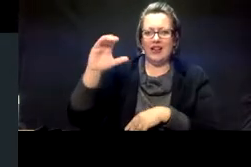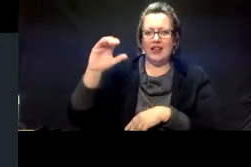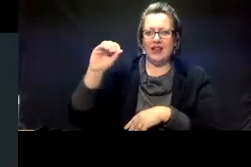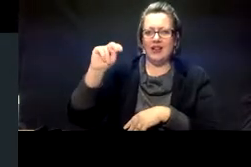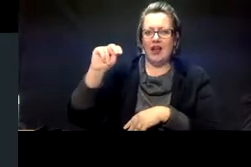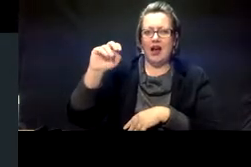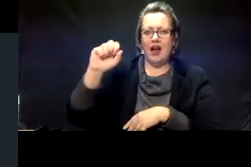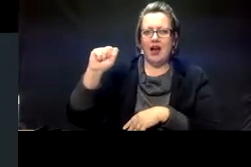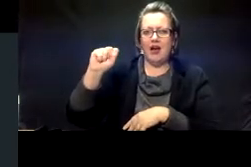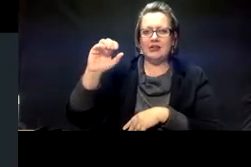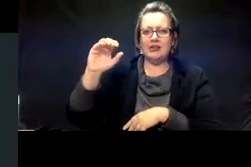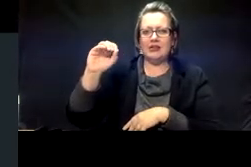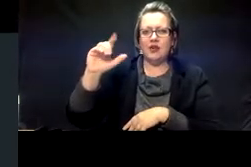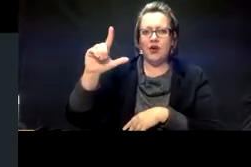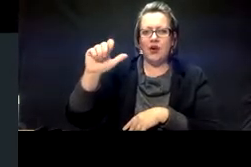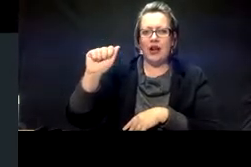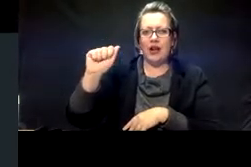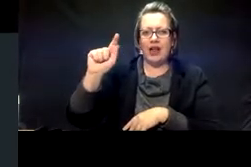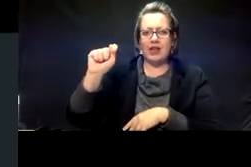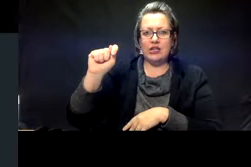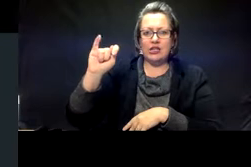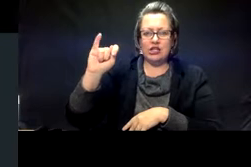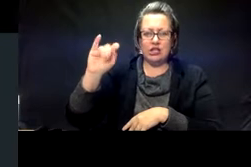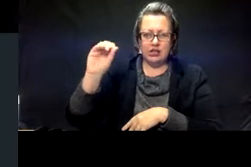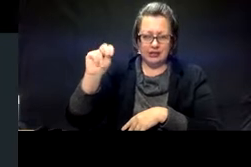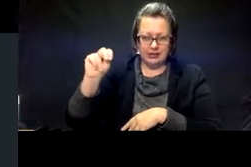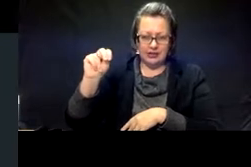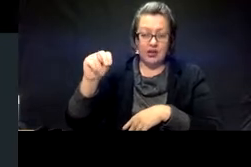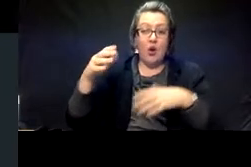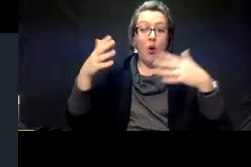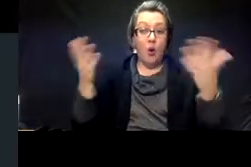Because where you live, you can reach out to the town